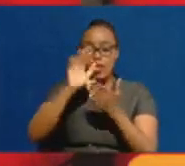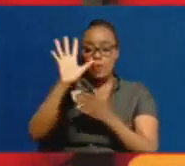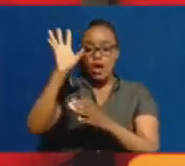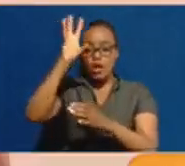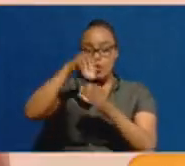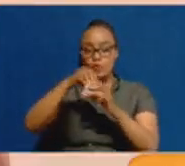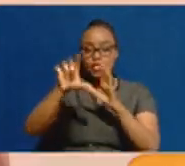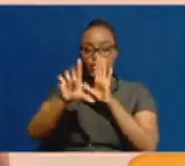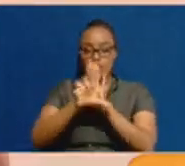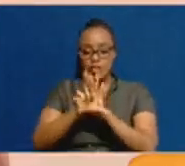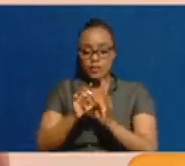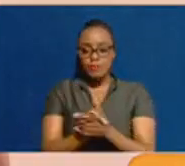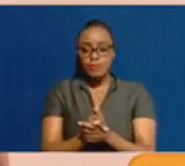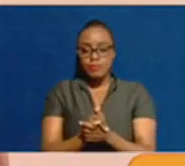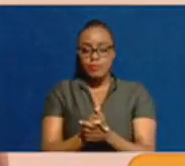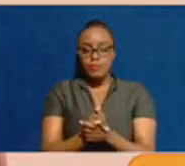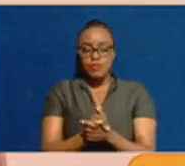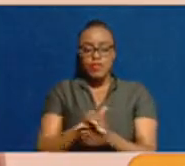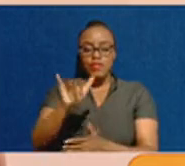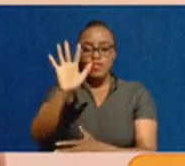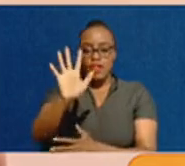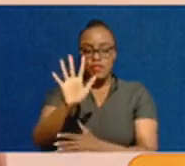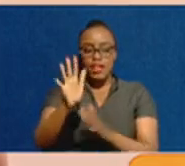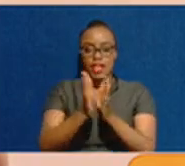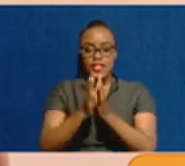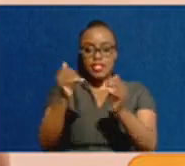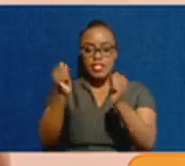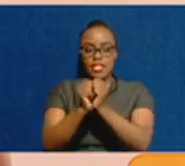accommodative laws. Between 5 and 10